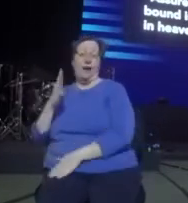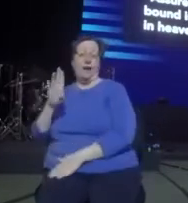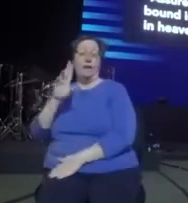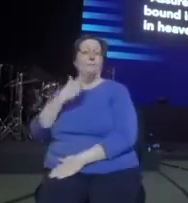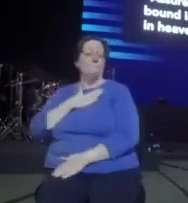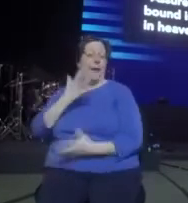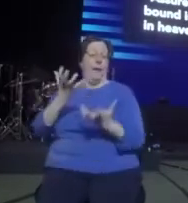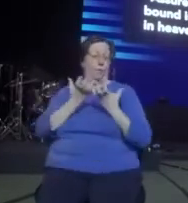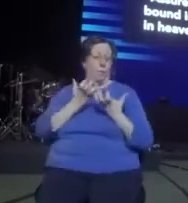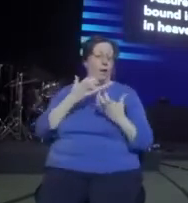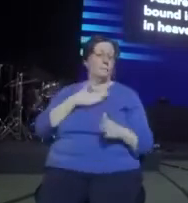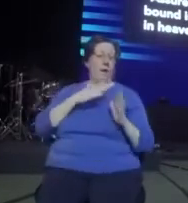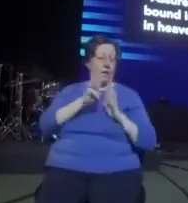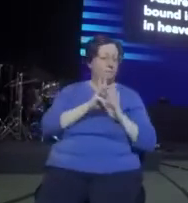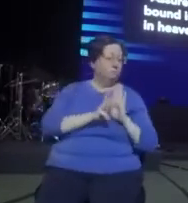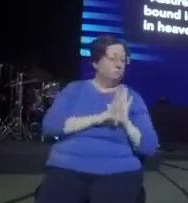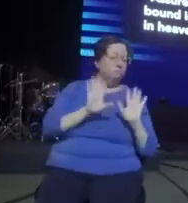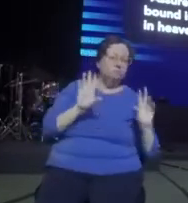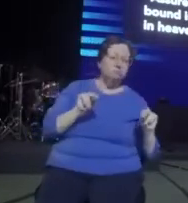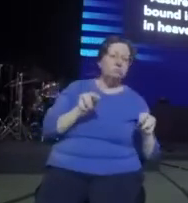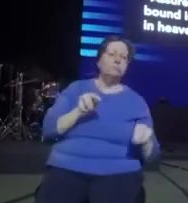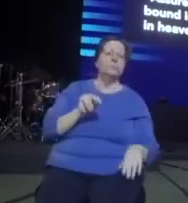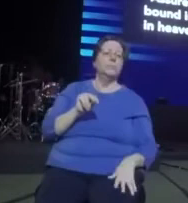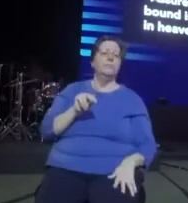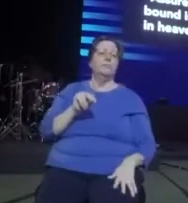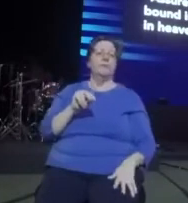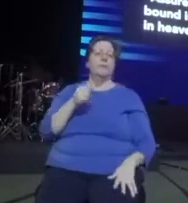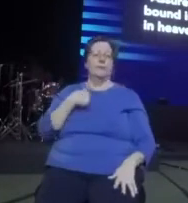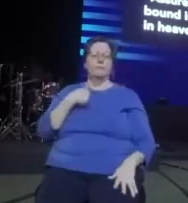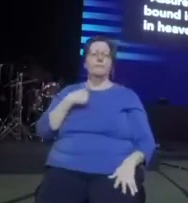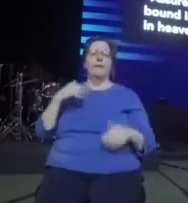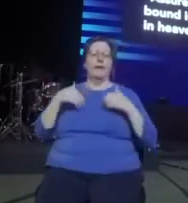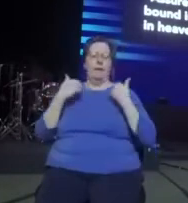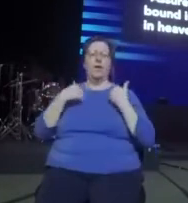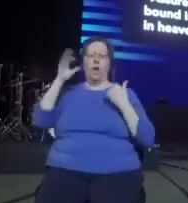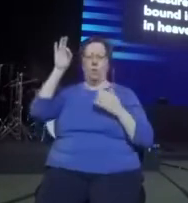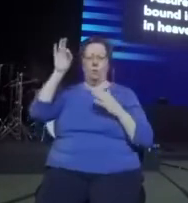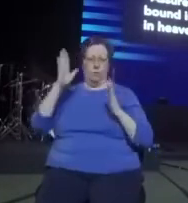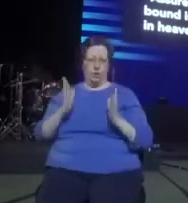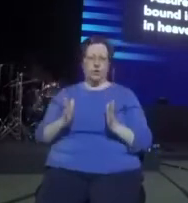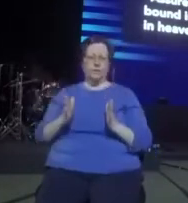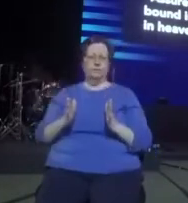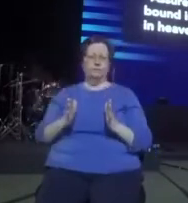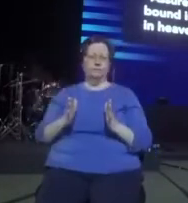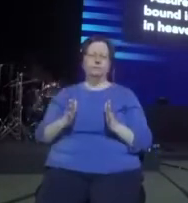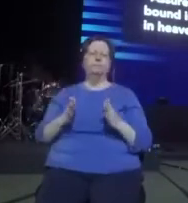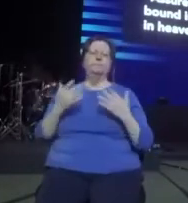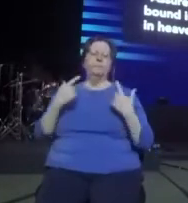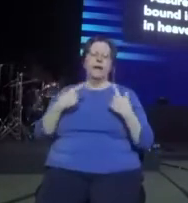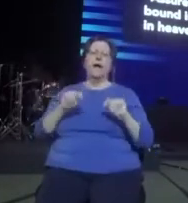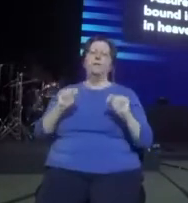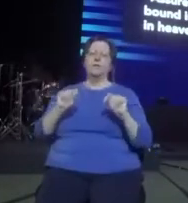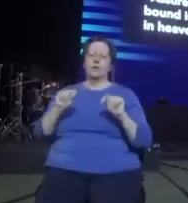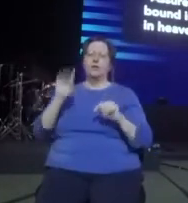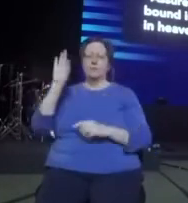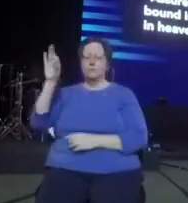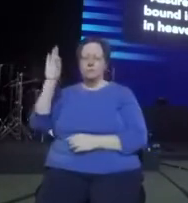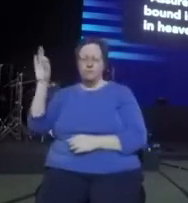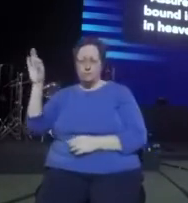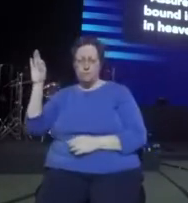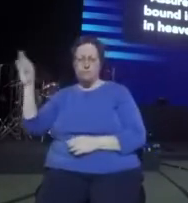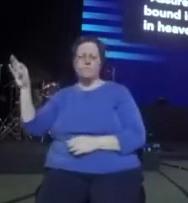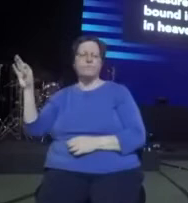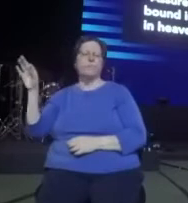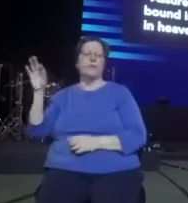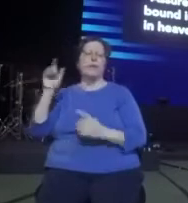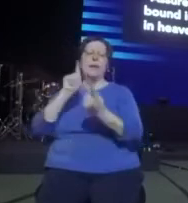will, I remember I told you this story one time when I was a young preacher. I was a young preacher. I was so trying to get out of preaching. It was unbelievable.